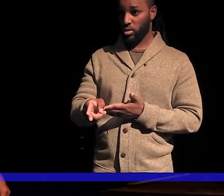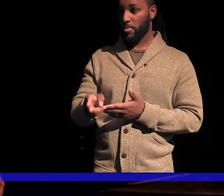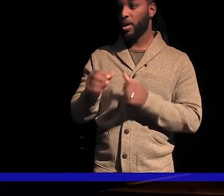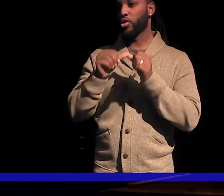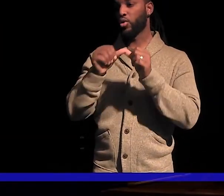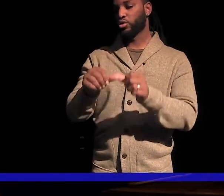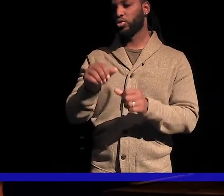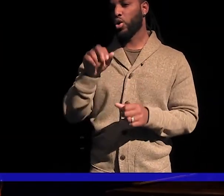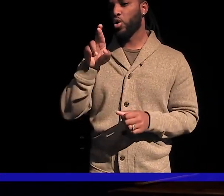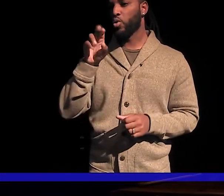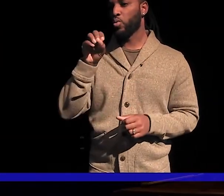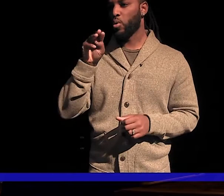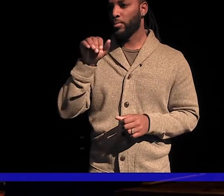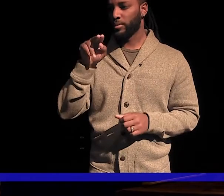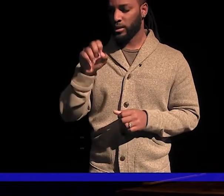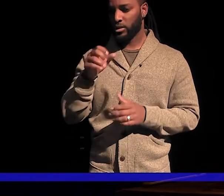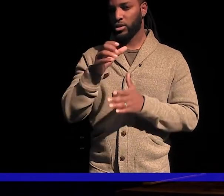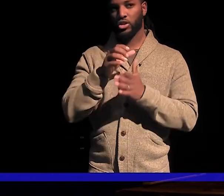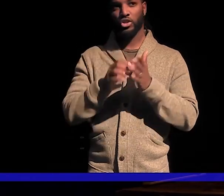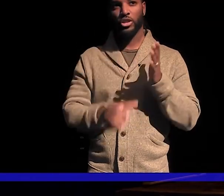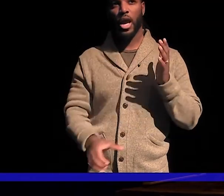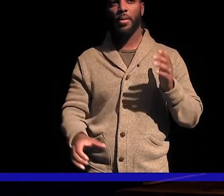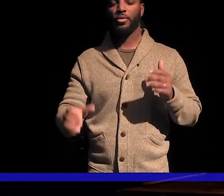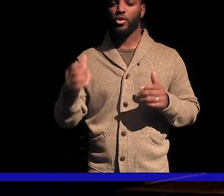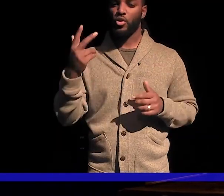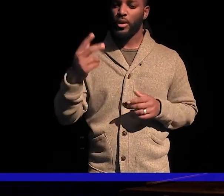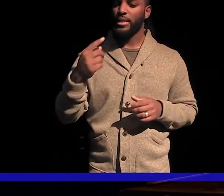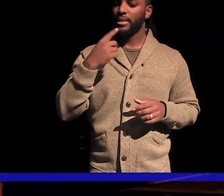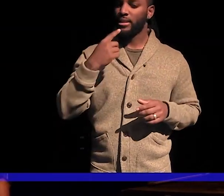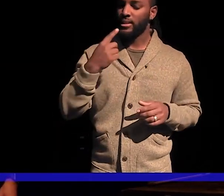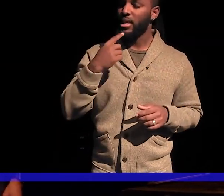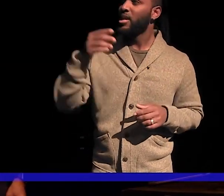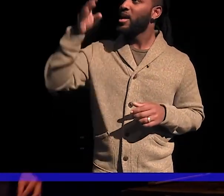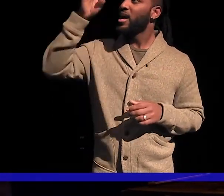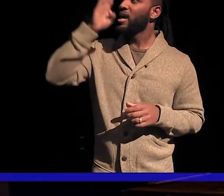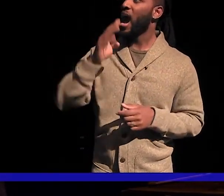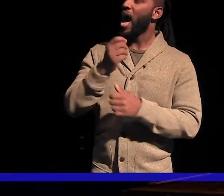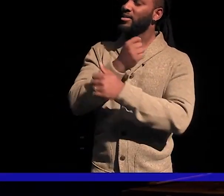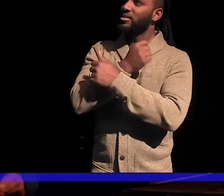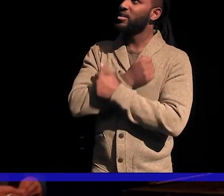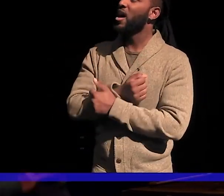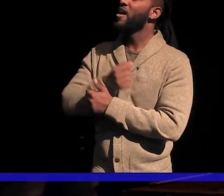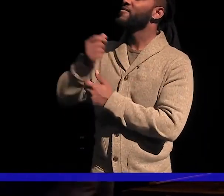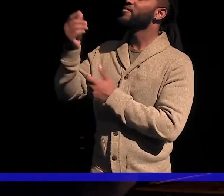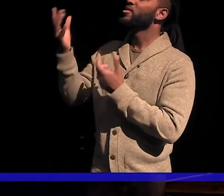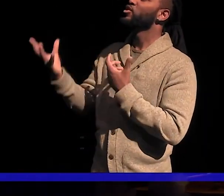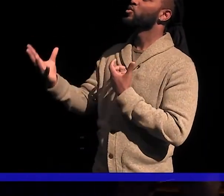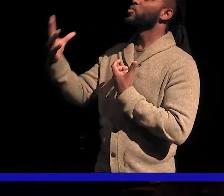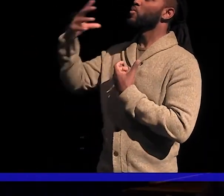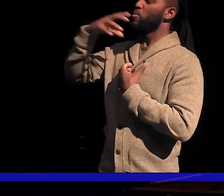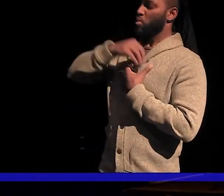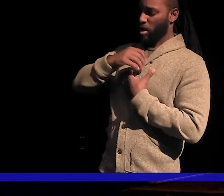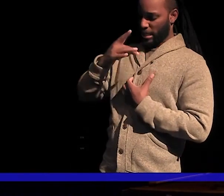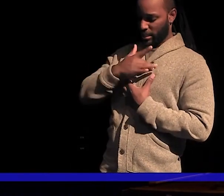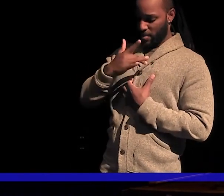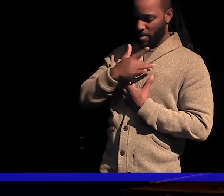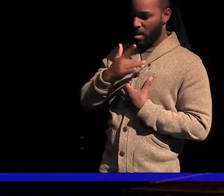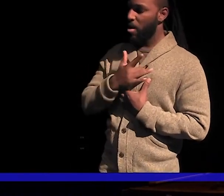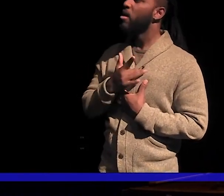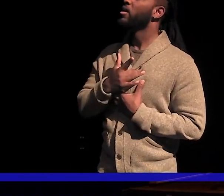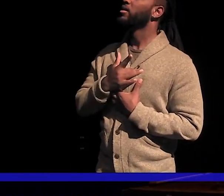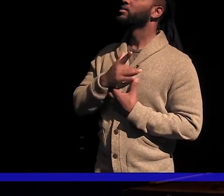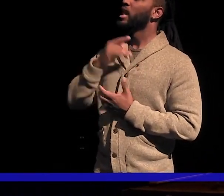Romans chapter 5 and verse 3 and it says that the love of God has been poured into our hearts by the Holy Spirit that has been given to